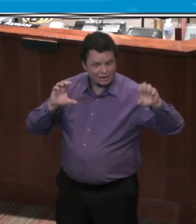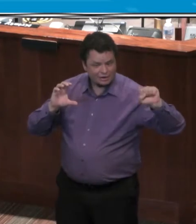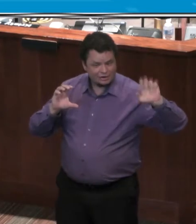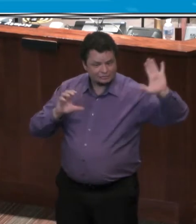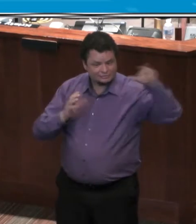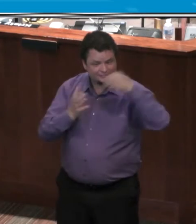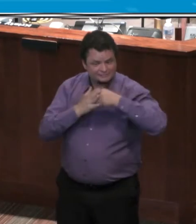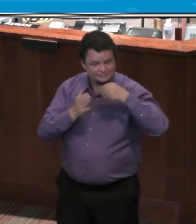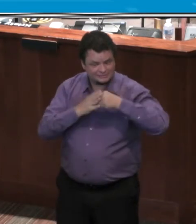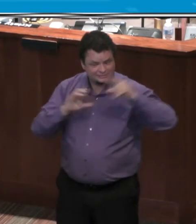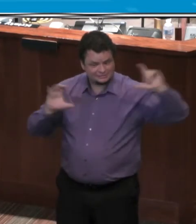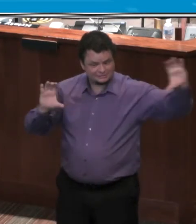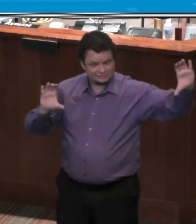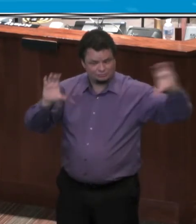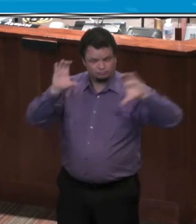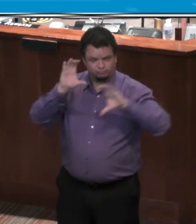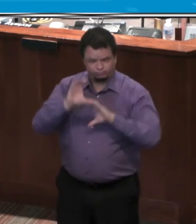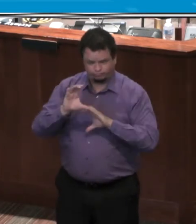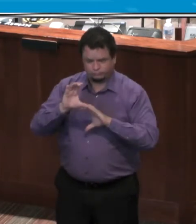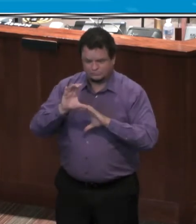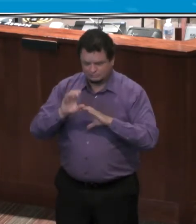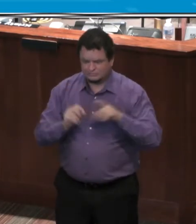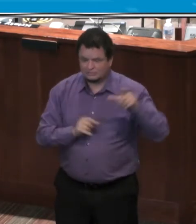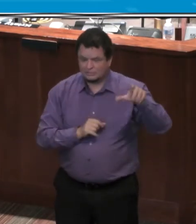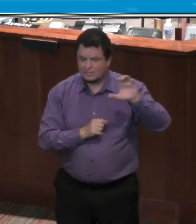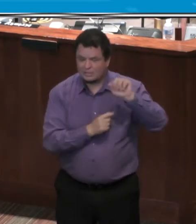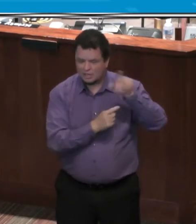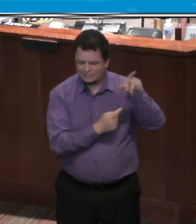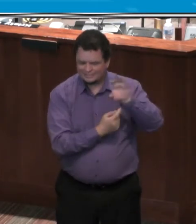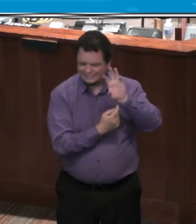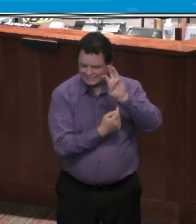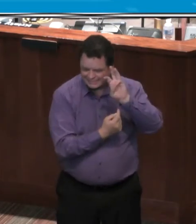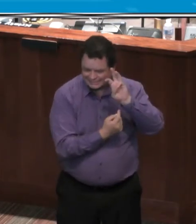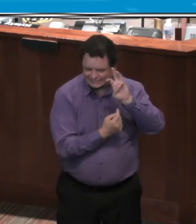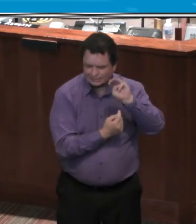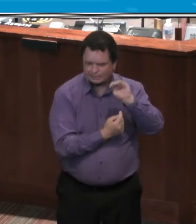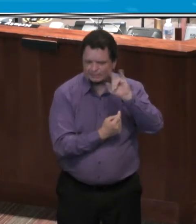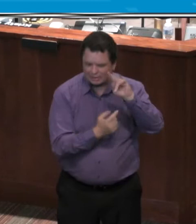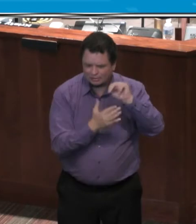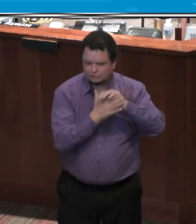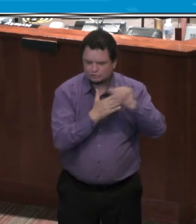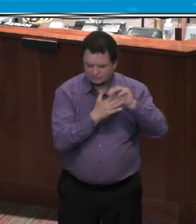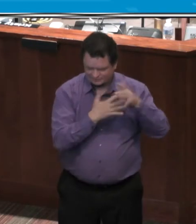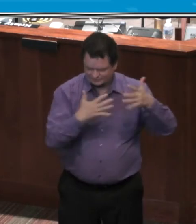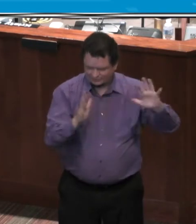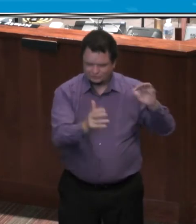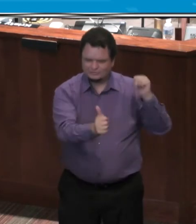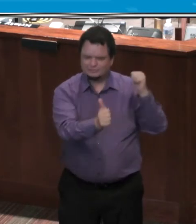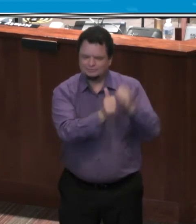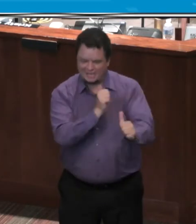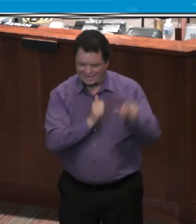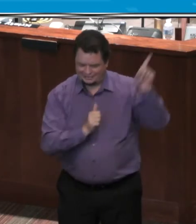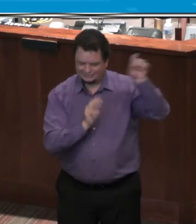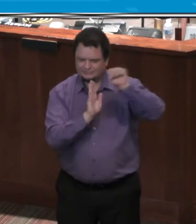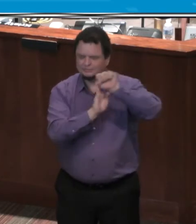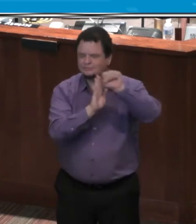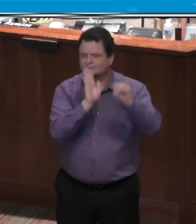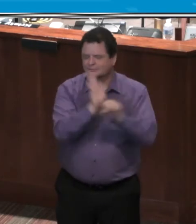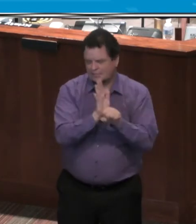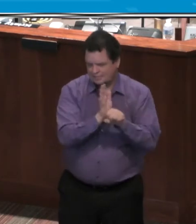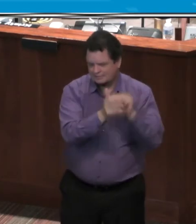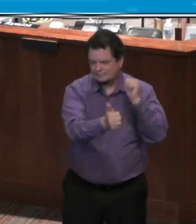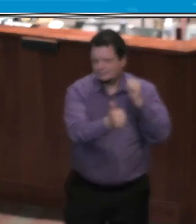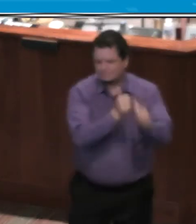$652,970 were passed through the Colorado Department of Public Health and Environment, referred to